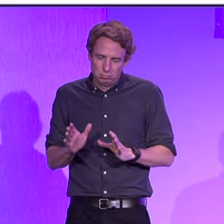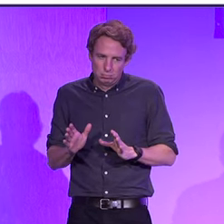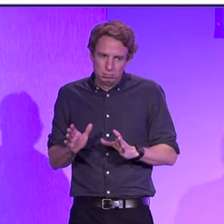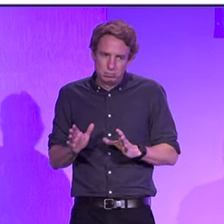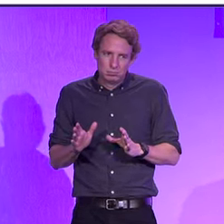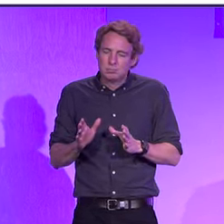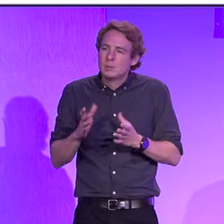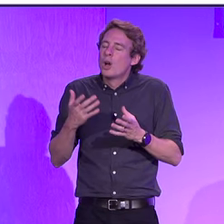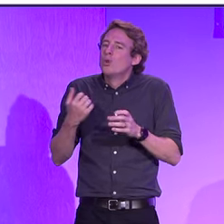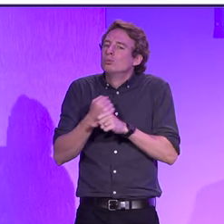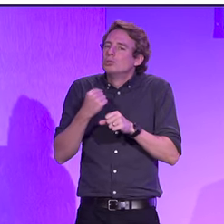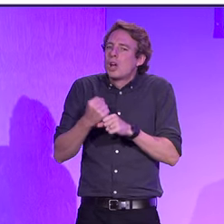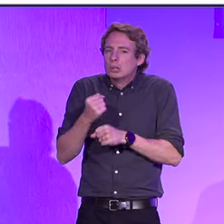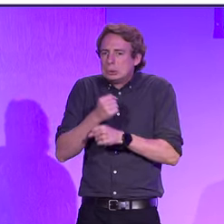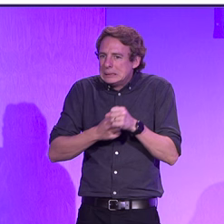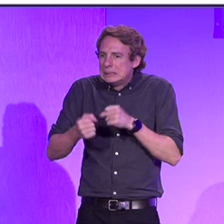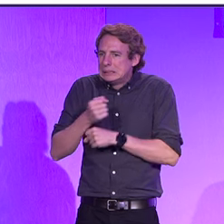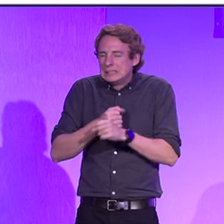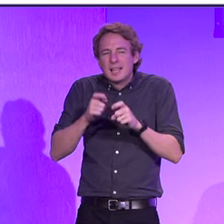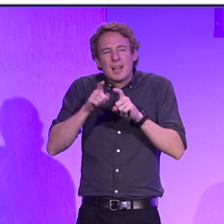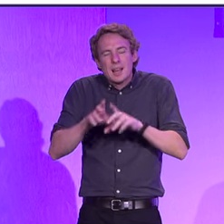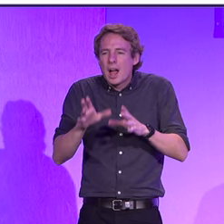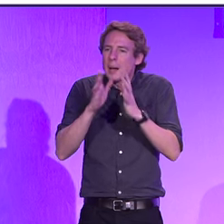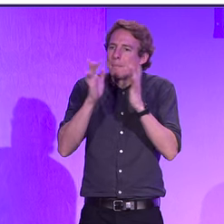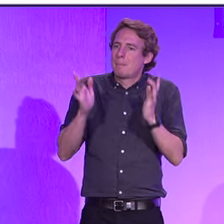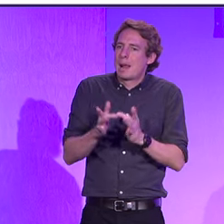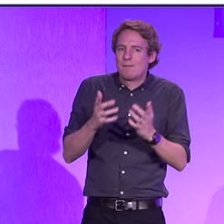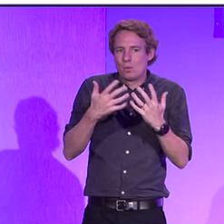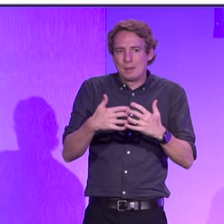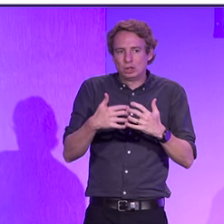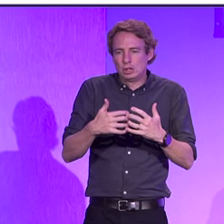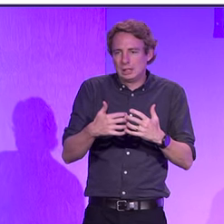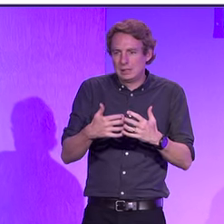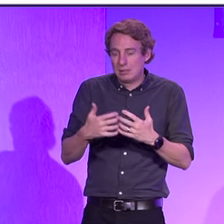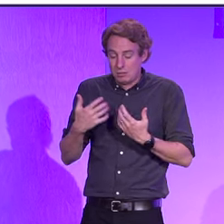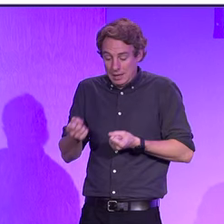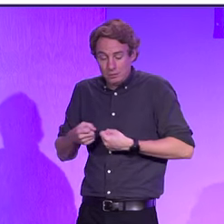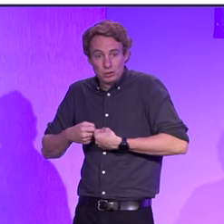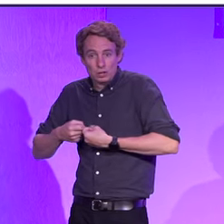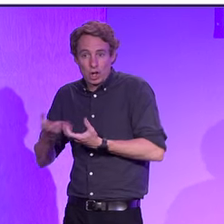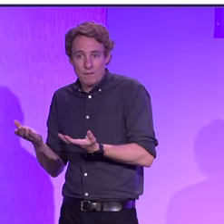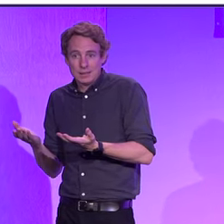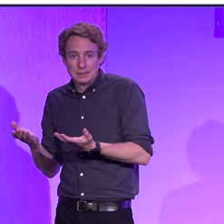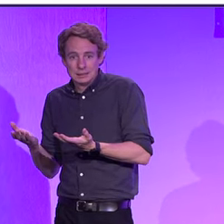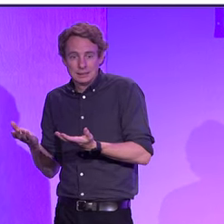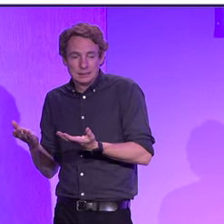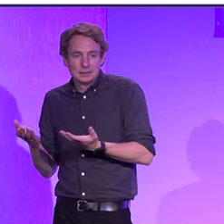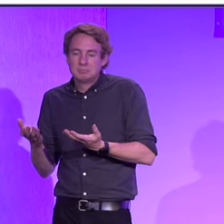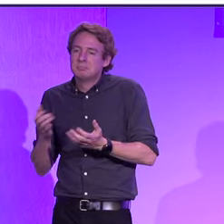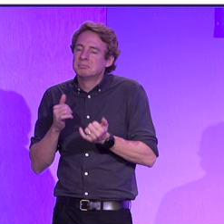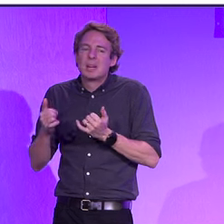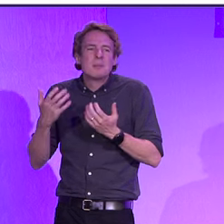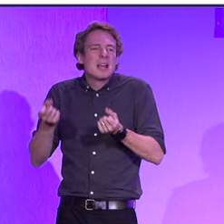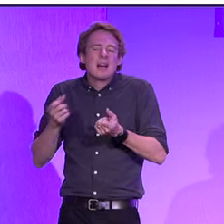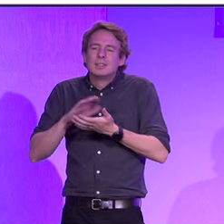say this is kind of like platform engineering. You're offering like these baked goods as a service. Let's say you have